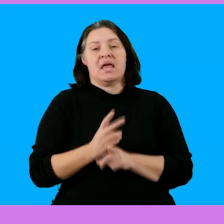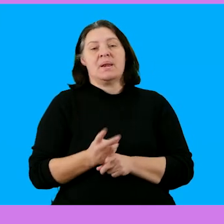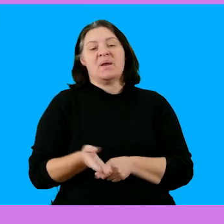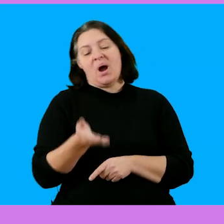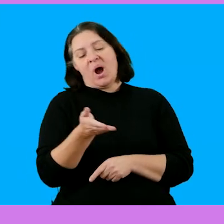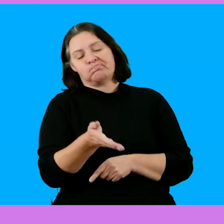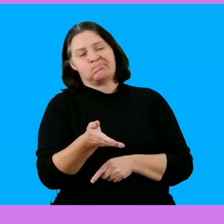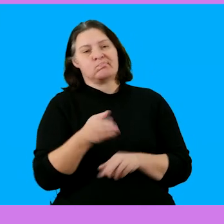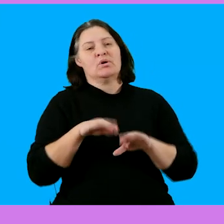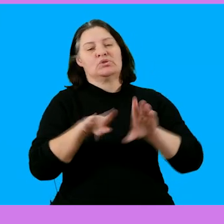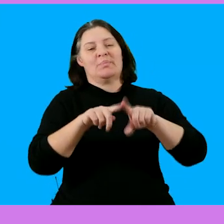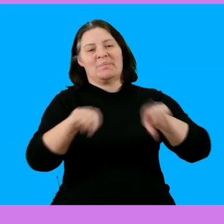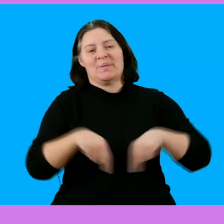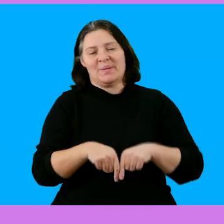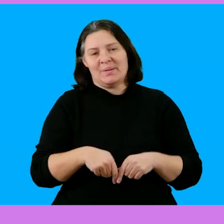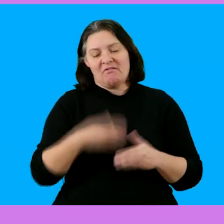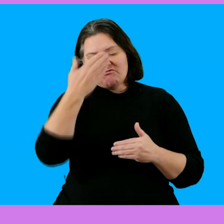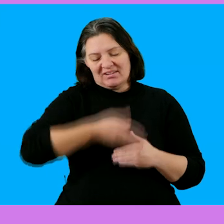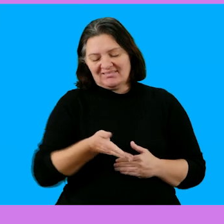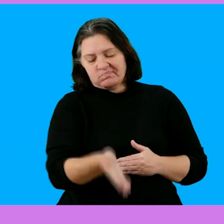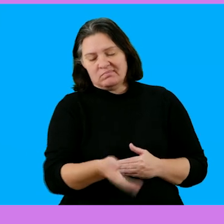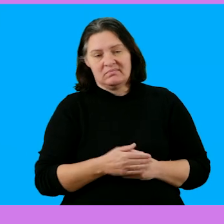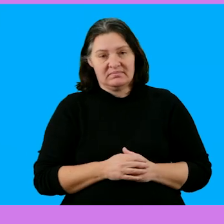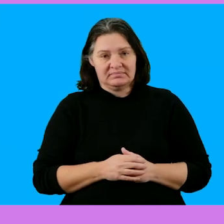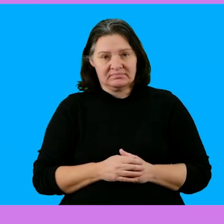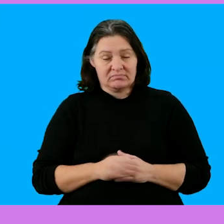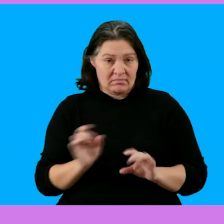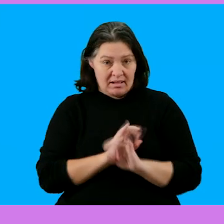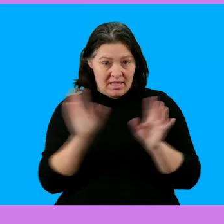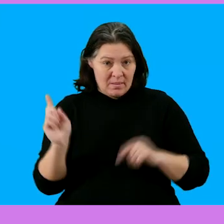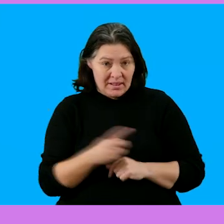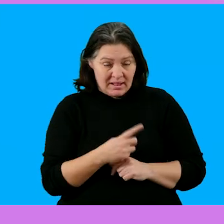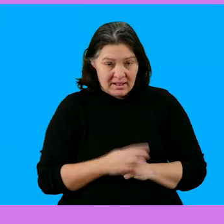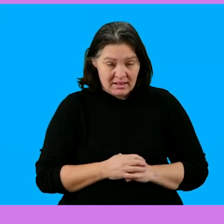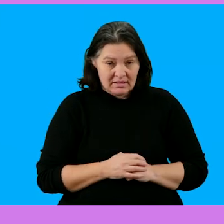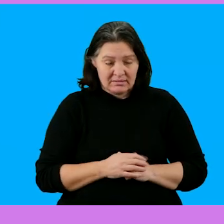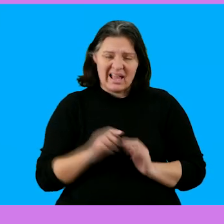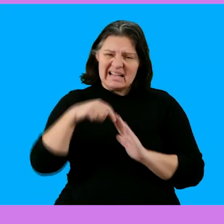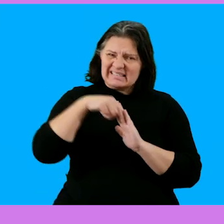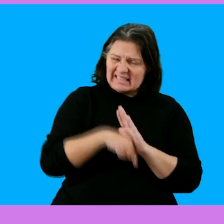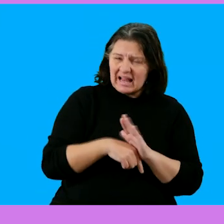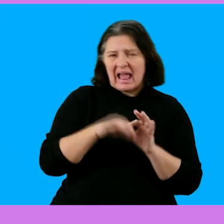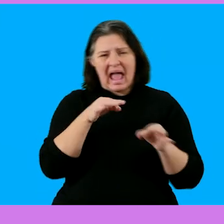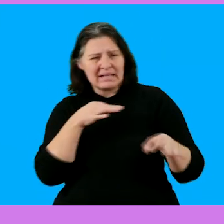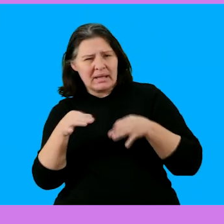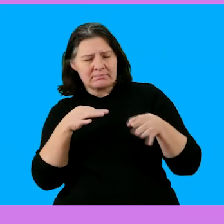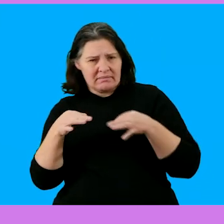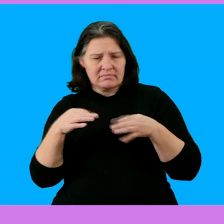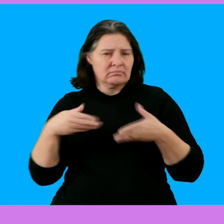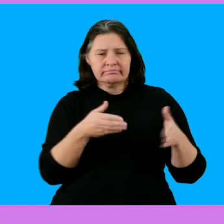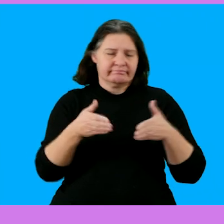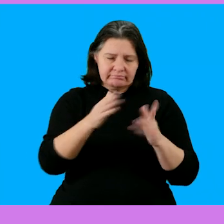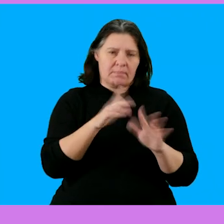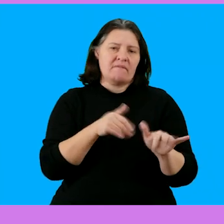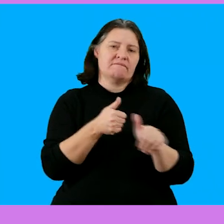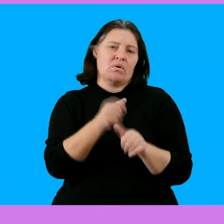and then the swimming pool will be right in front of you. Guys, I hope that's clear to all of you. In detail, I've explained the